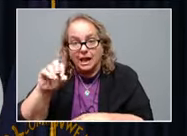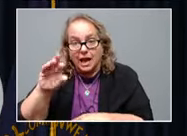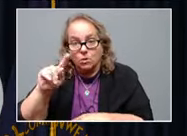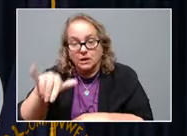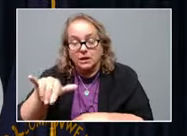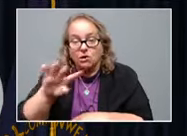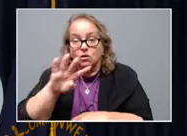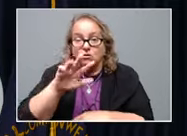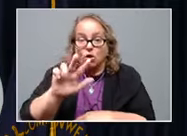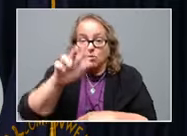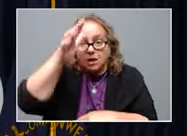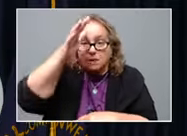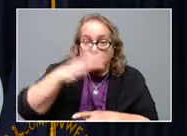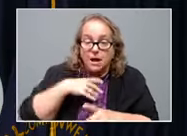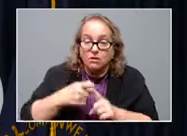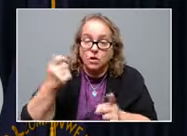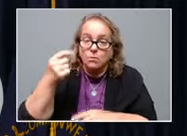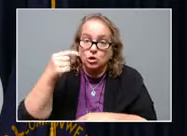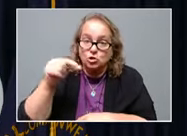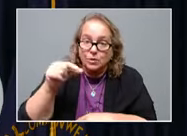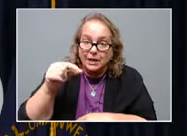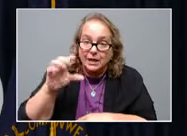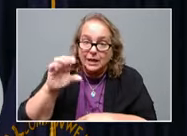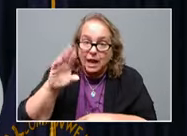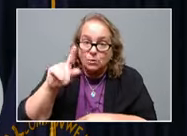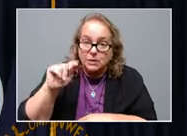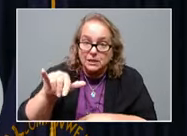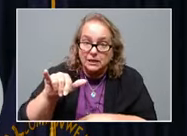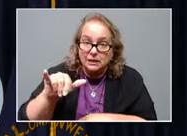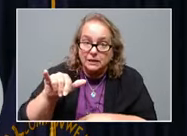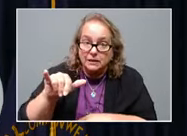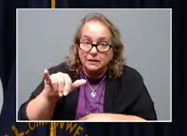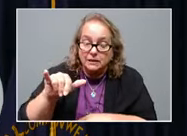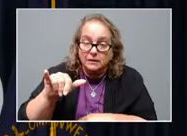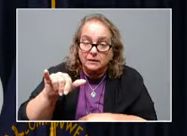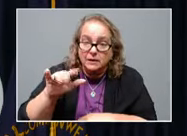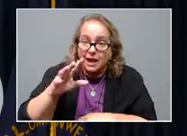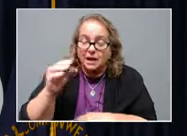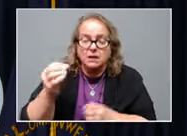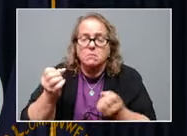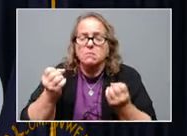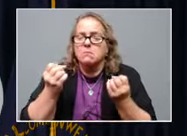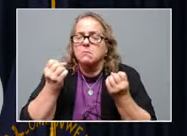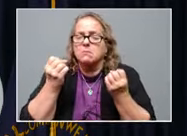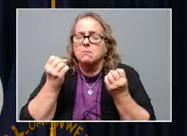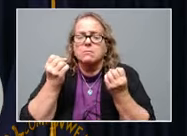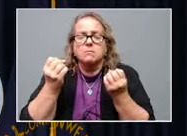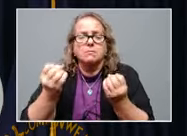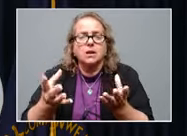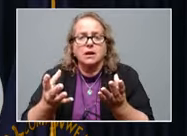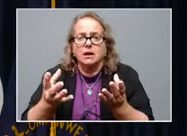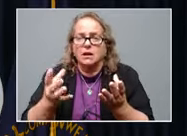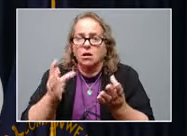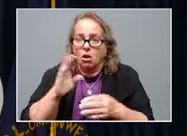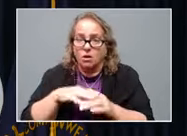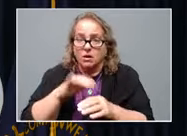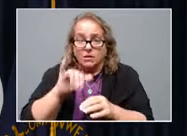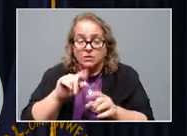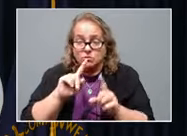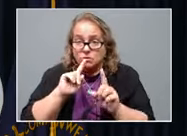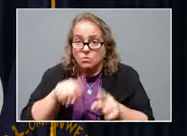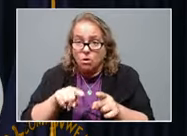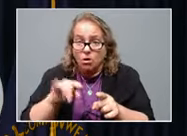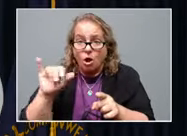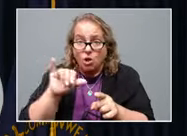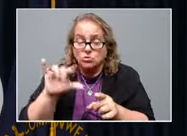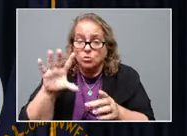man from Greene County. And many individuals on this report also in their